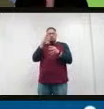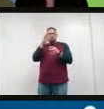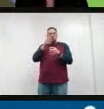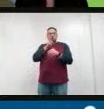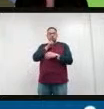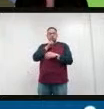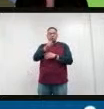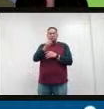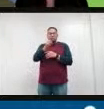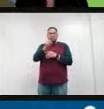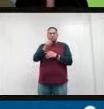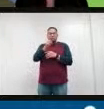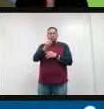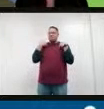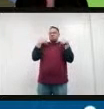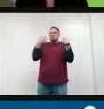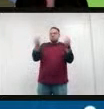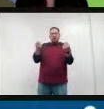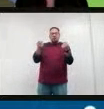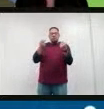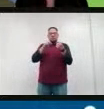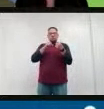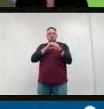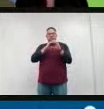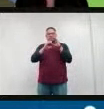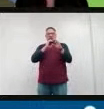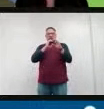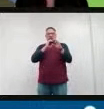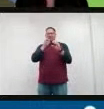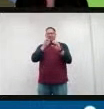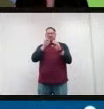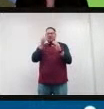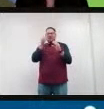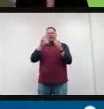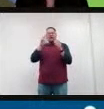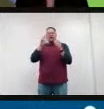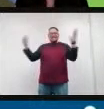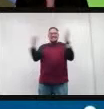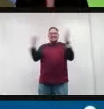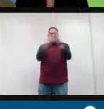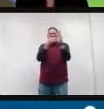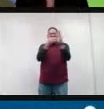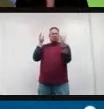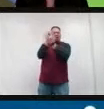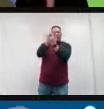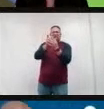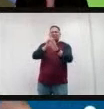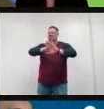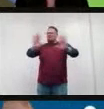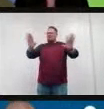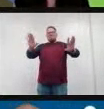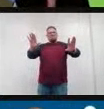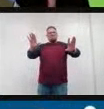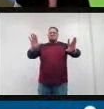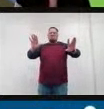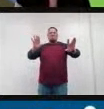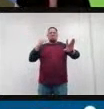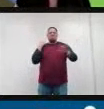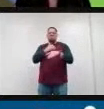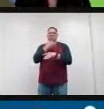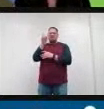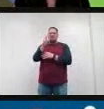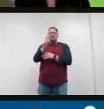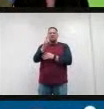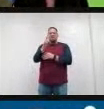boardroom, not with any intention against anybody. Please, I want that to be thing, because we need to make the invisible